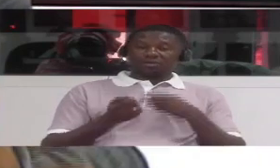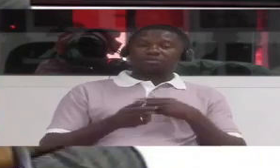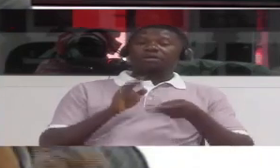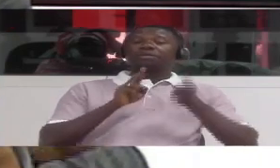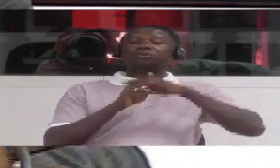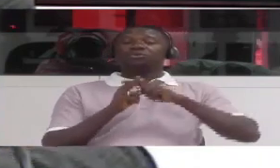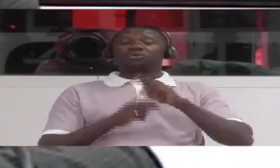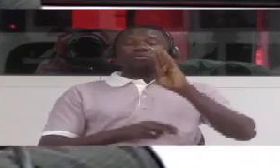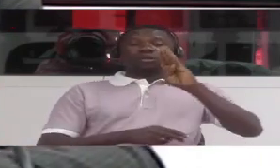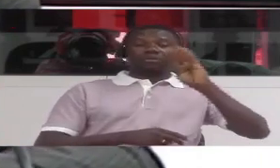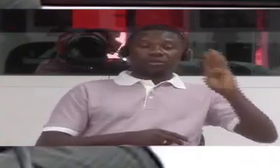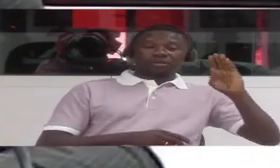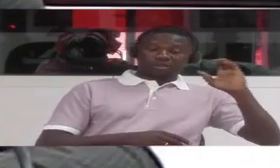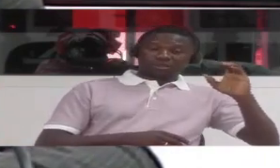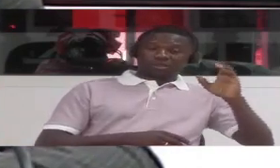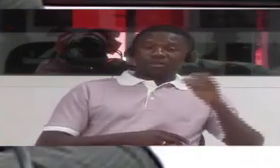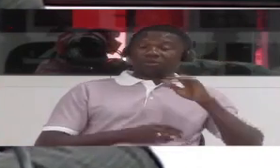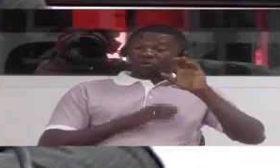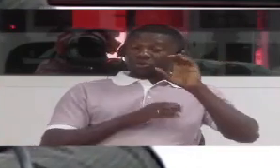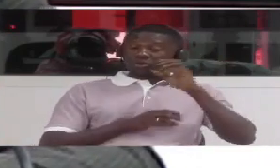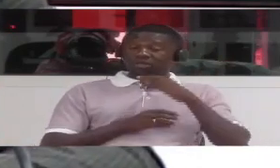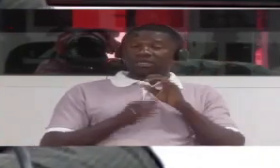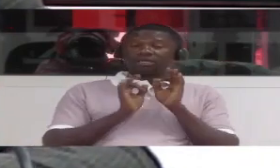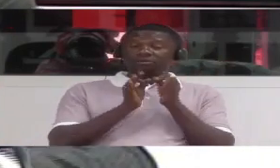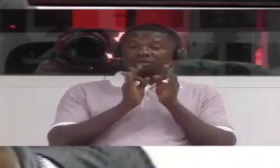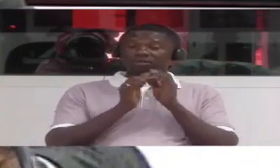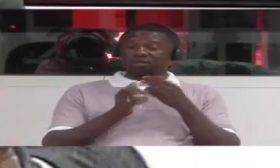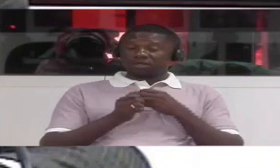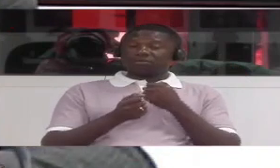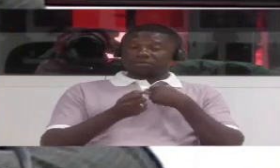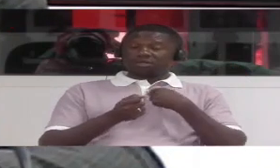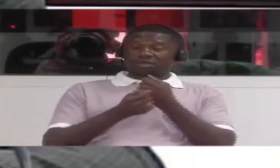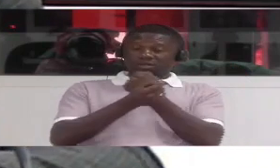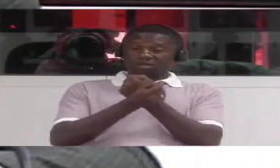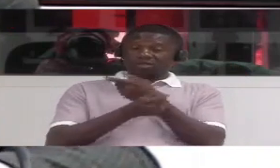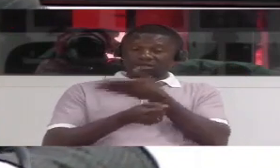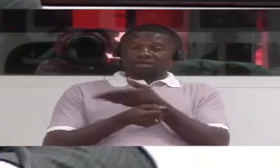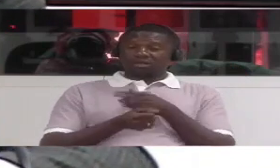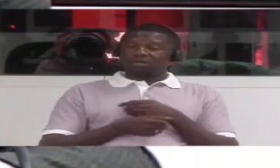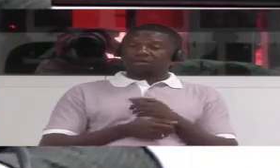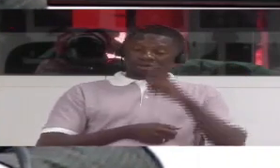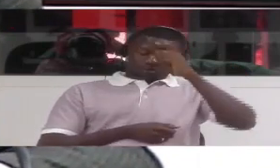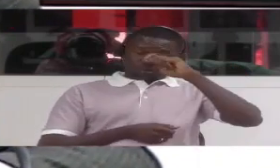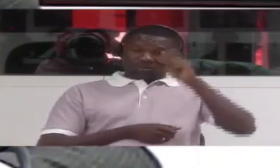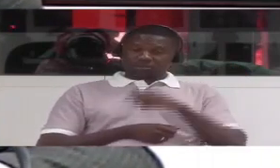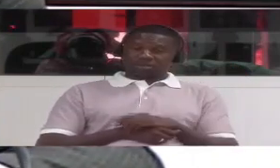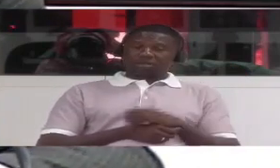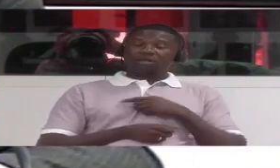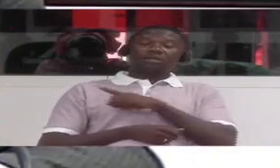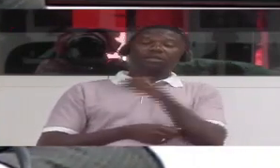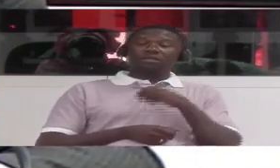stay long on the phone because it wasn't allowed. Then they contacted the editor at the time. I think it was Joseph Warungu.